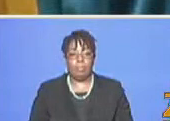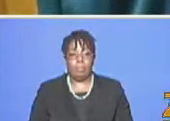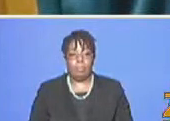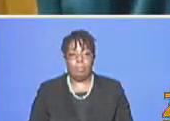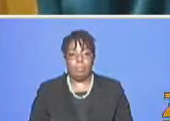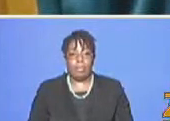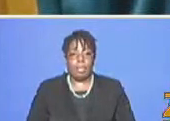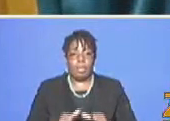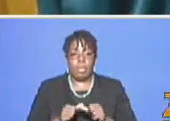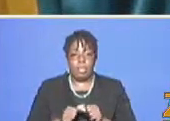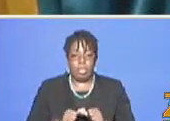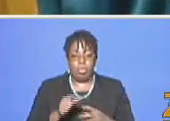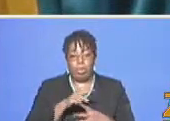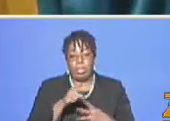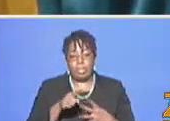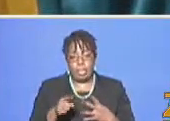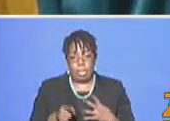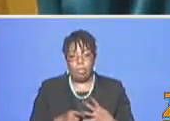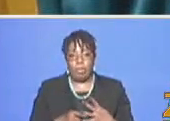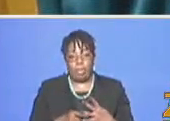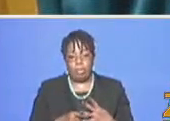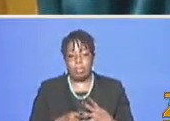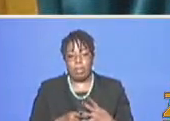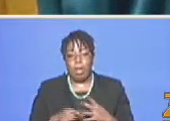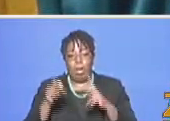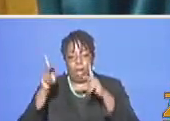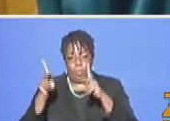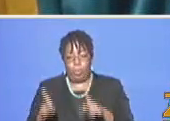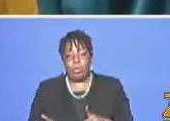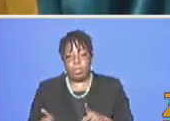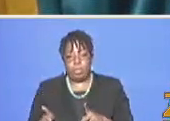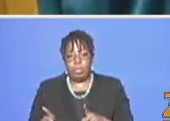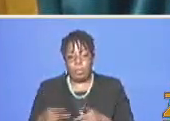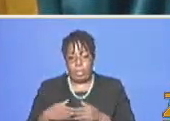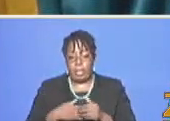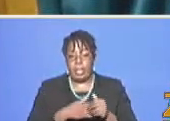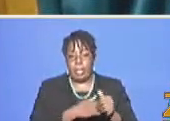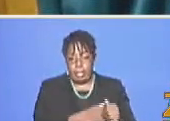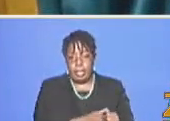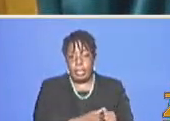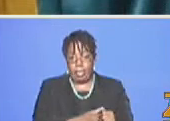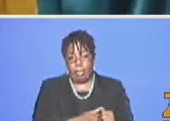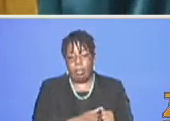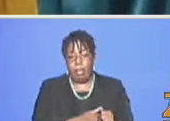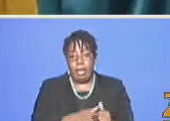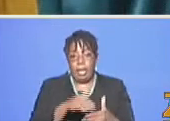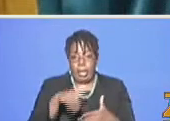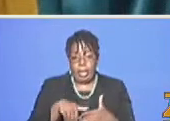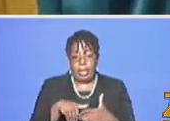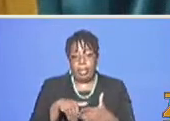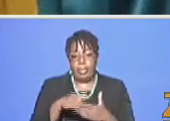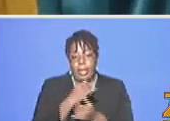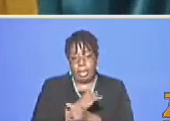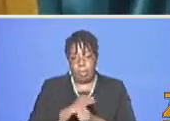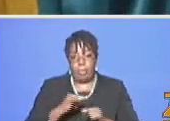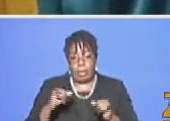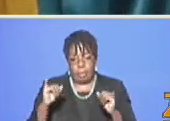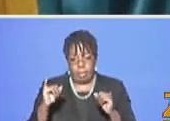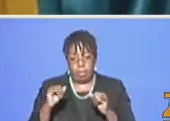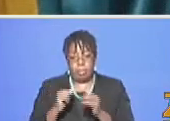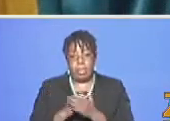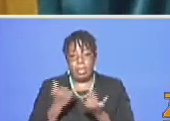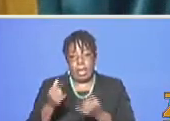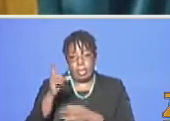We continue our series of key figures who played leading roles in the country's first independence. Tonight, we feature the likes of retired Deputy Commissioner